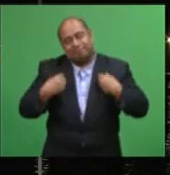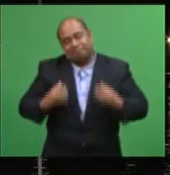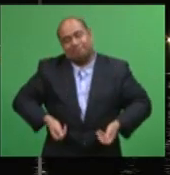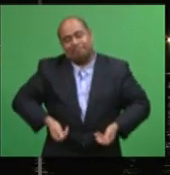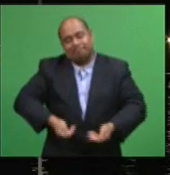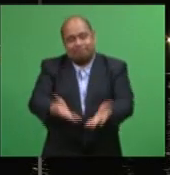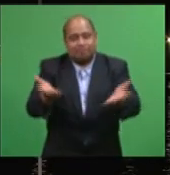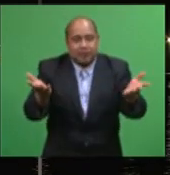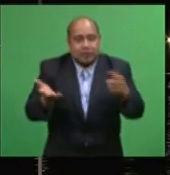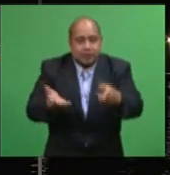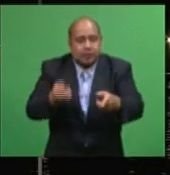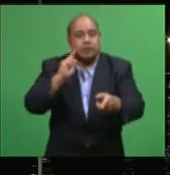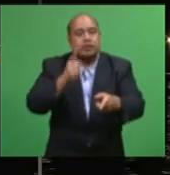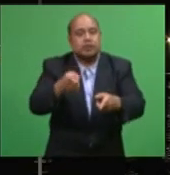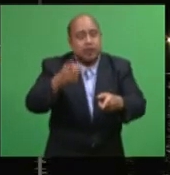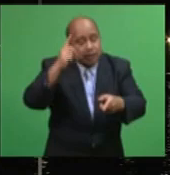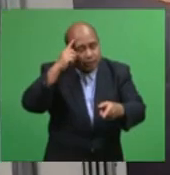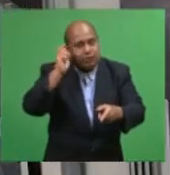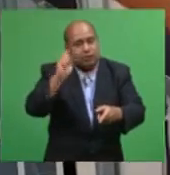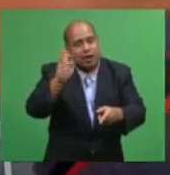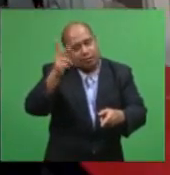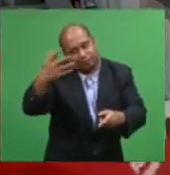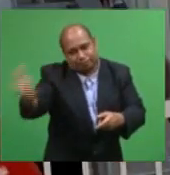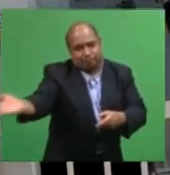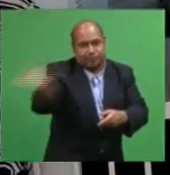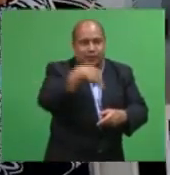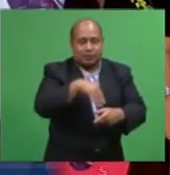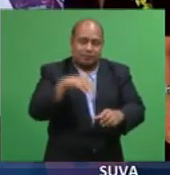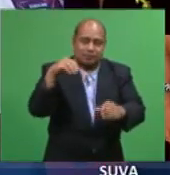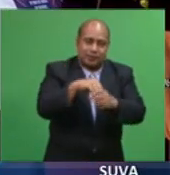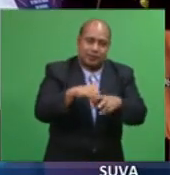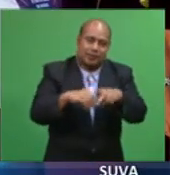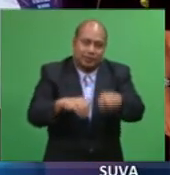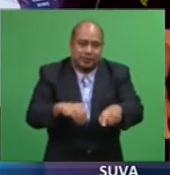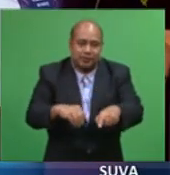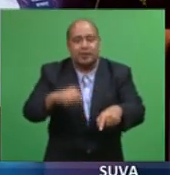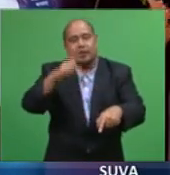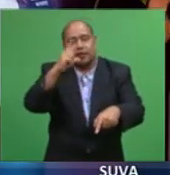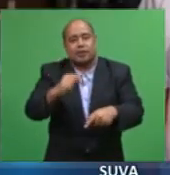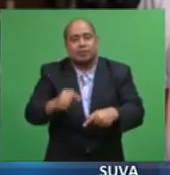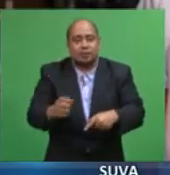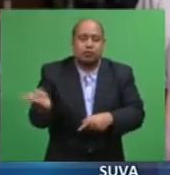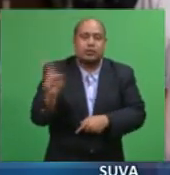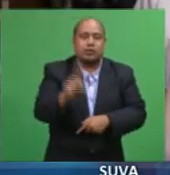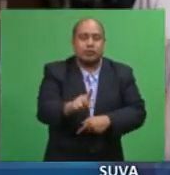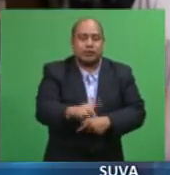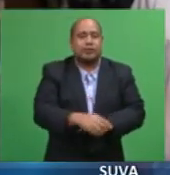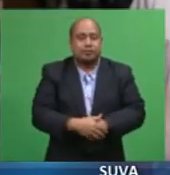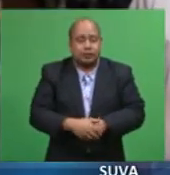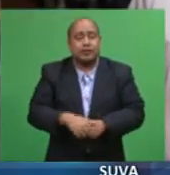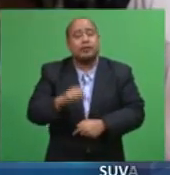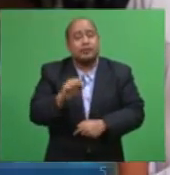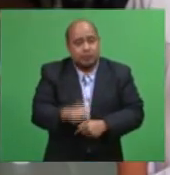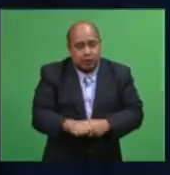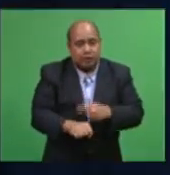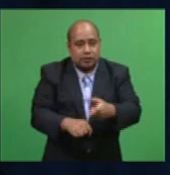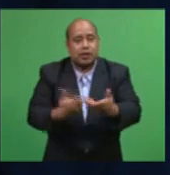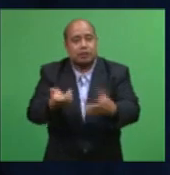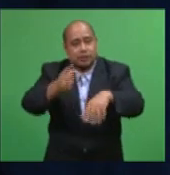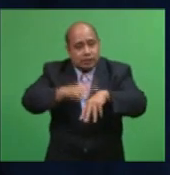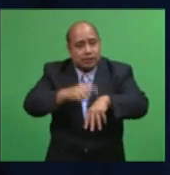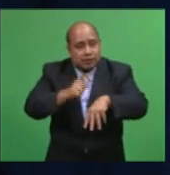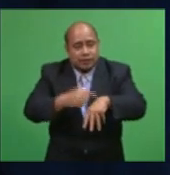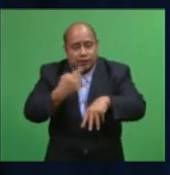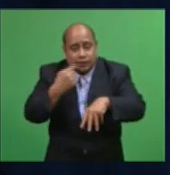duty calls again. We were there. Given another chance to serve the people was a blessing, says Kelera Rambuka.